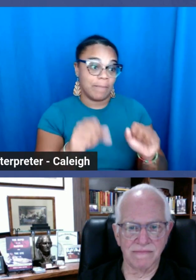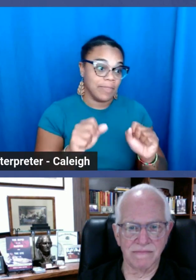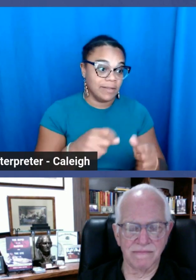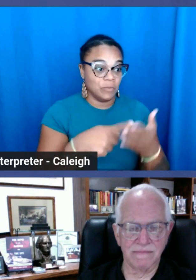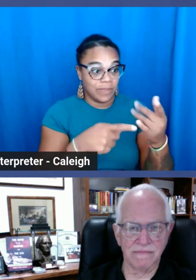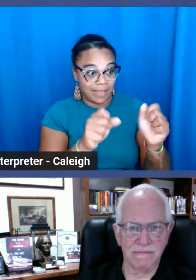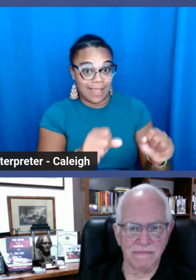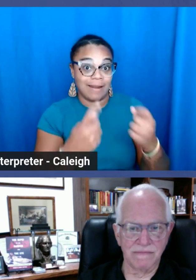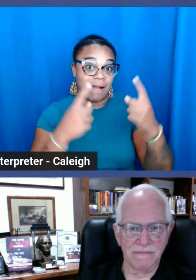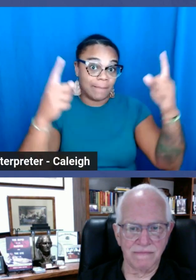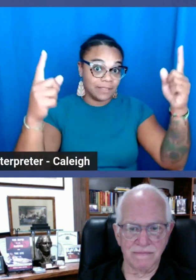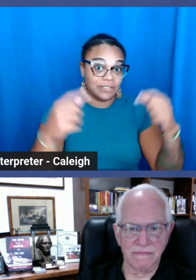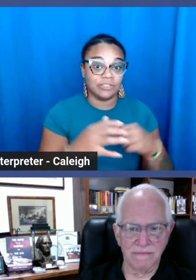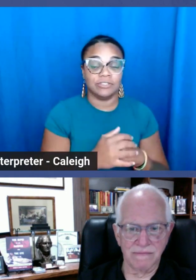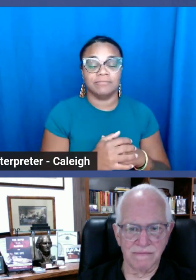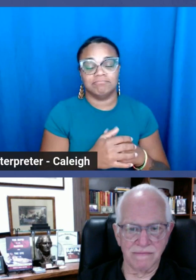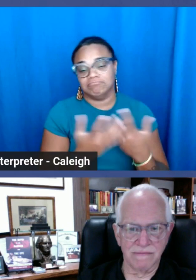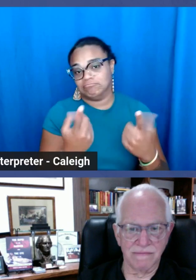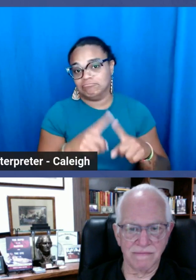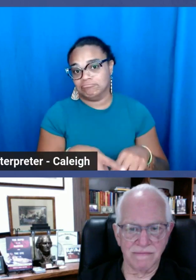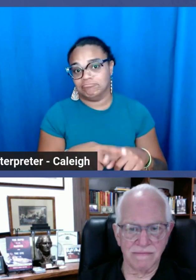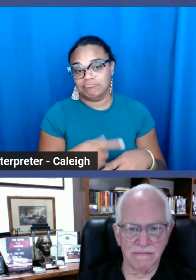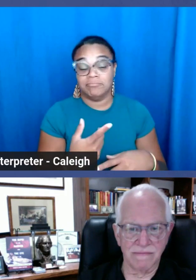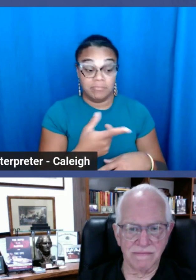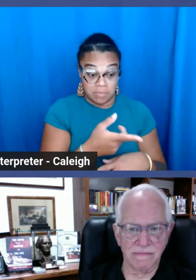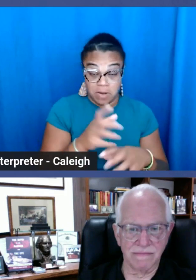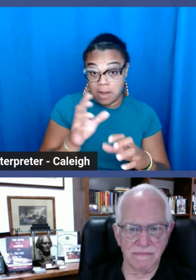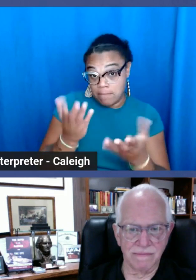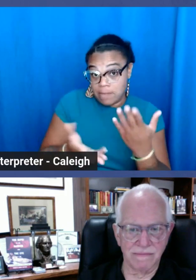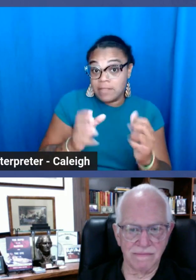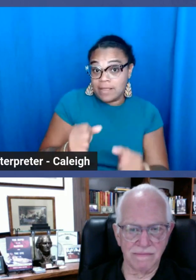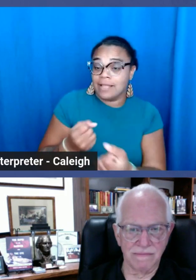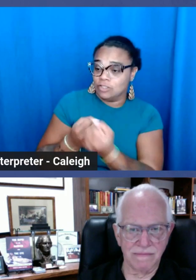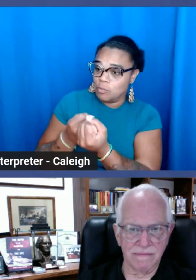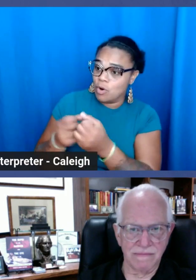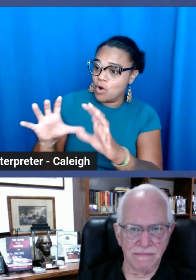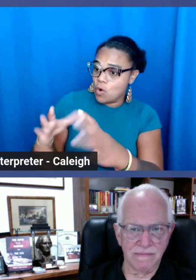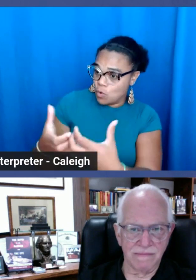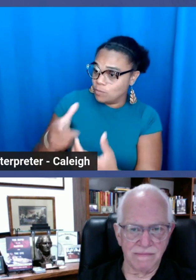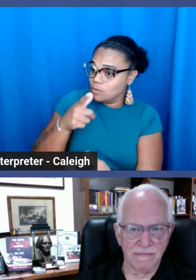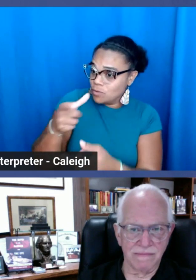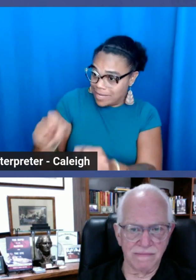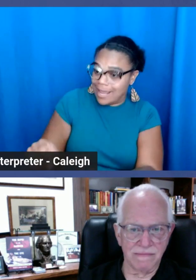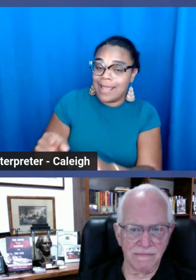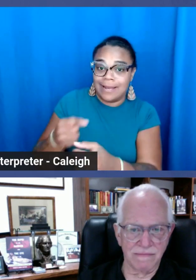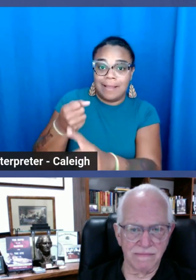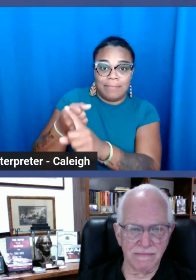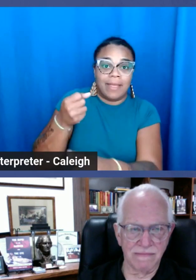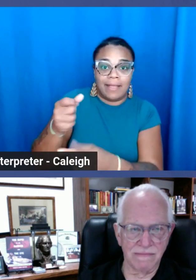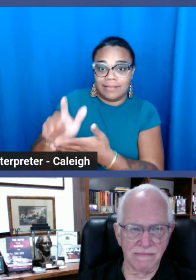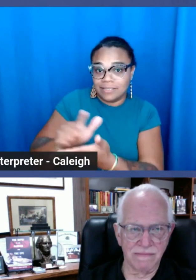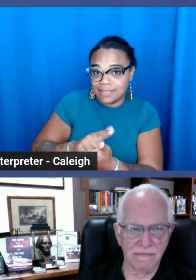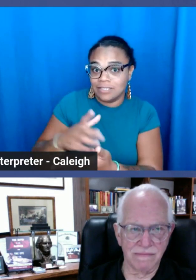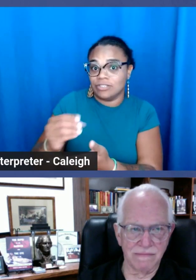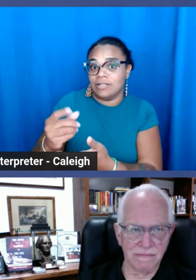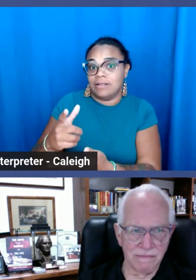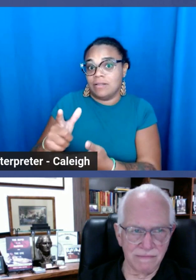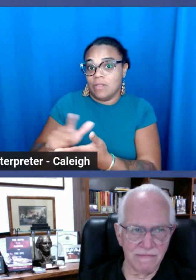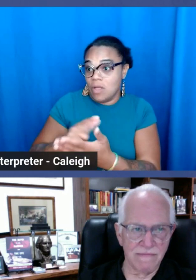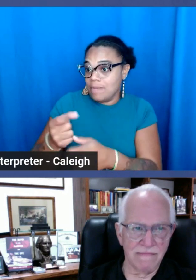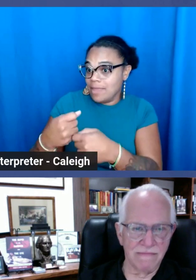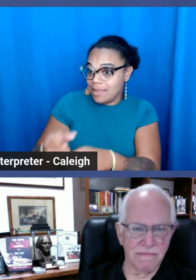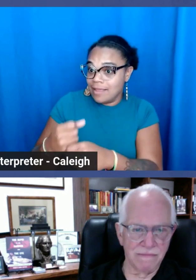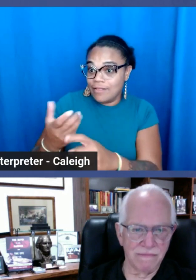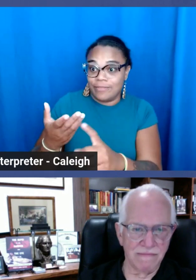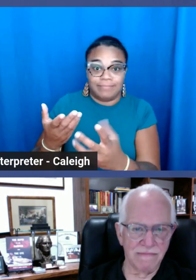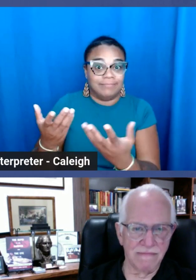individually. Supporting groups that have the resources and the ability to impact legislation and court rulings through amicus briefs